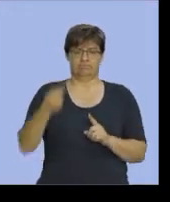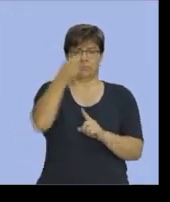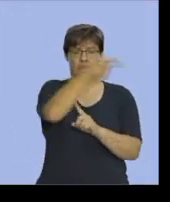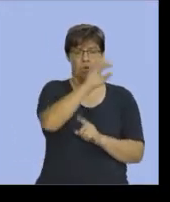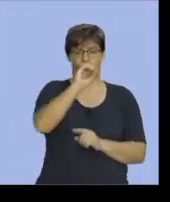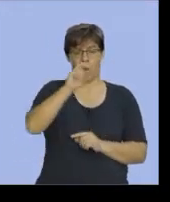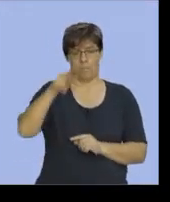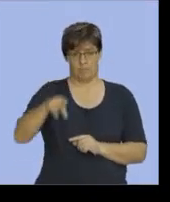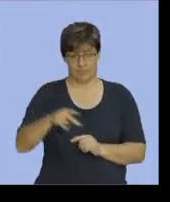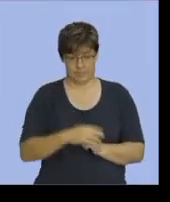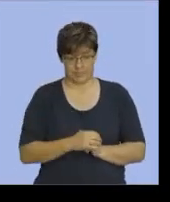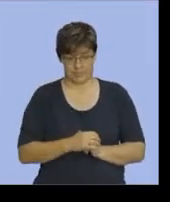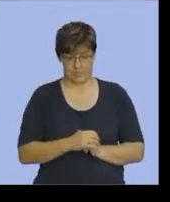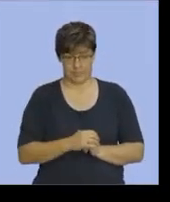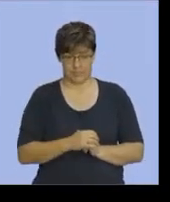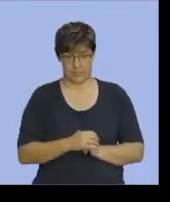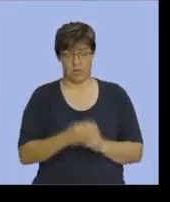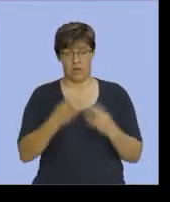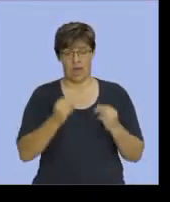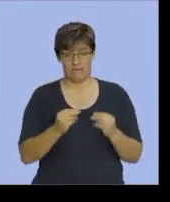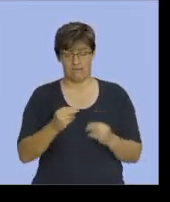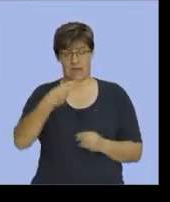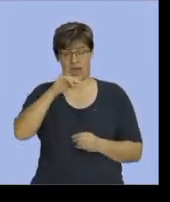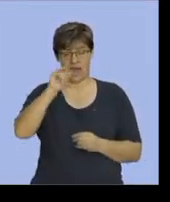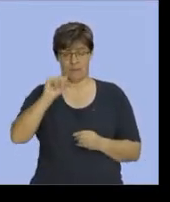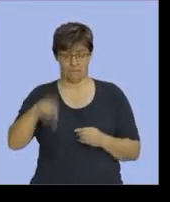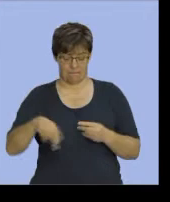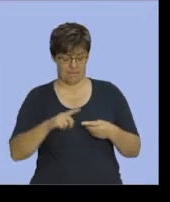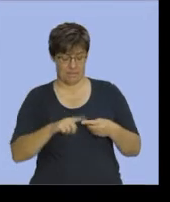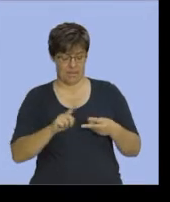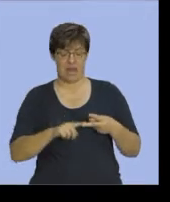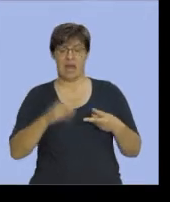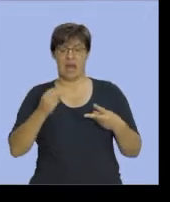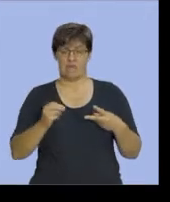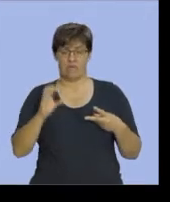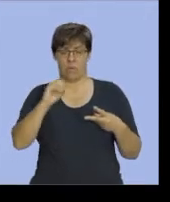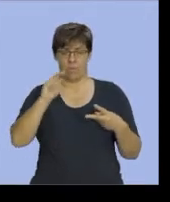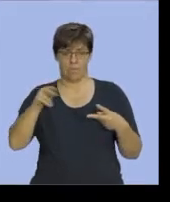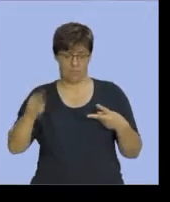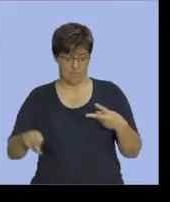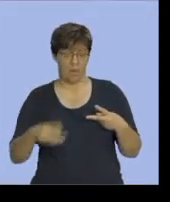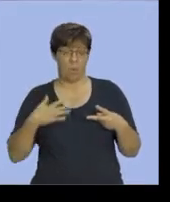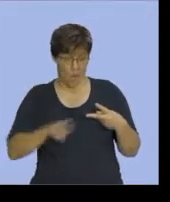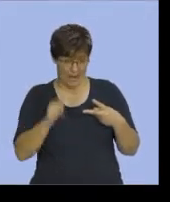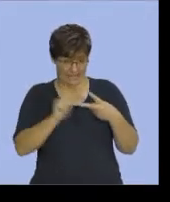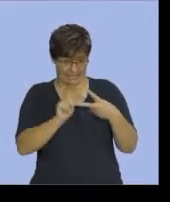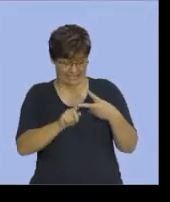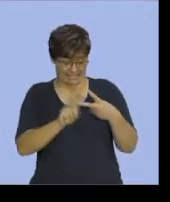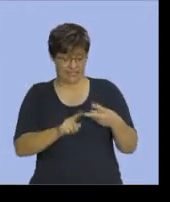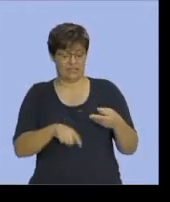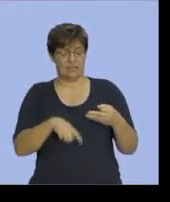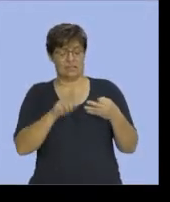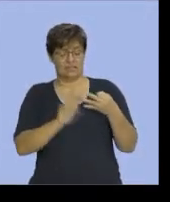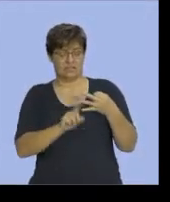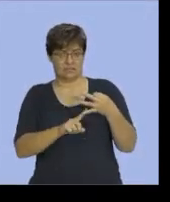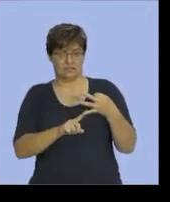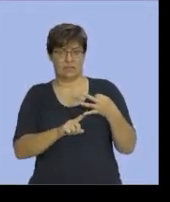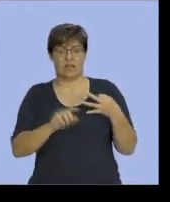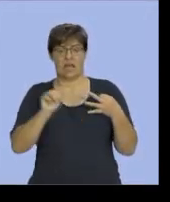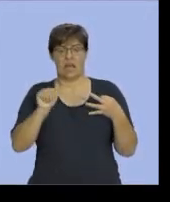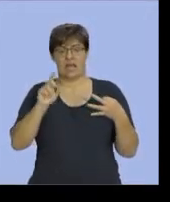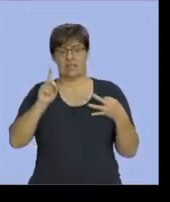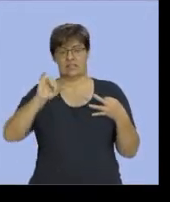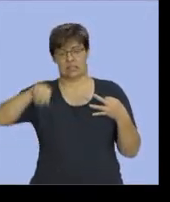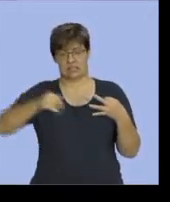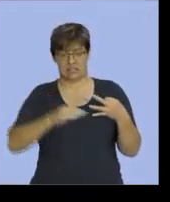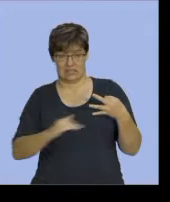the opposite side. So remember, I have the hype, I have the opposite, or I'm looking for the opposite, I have